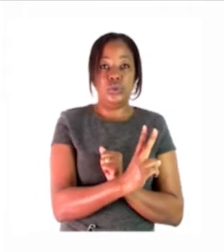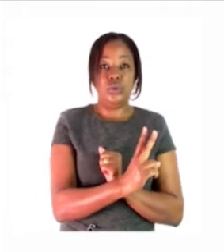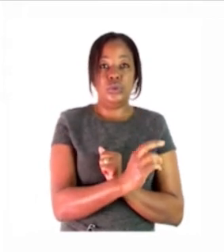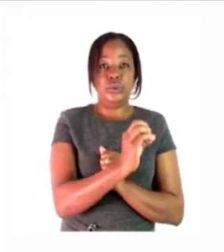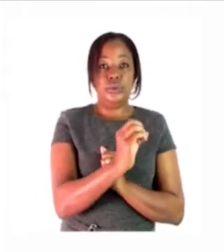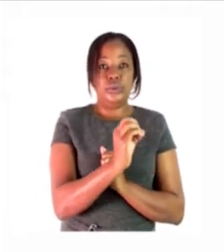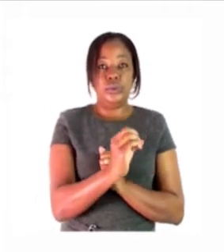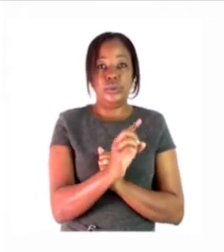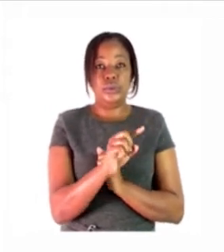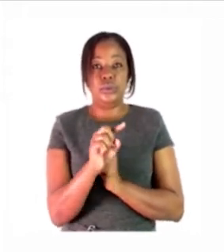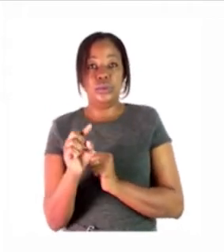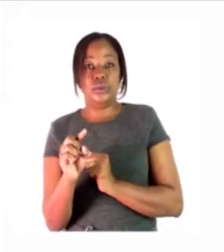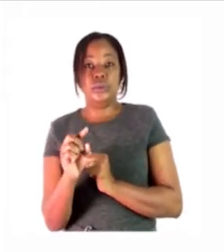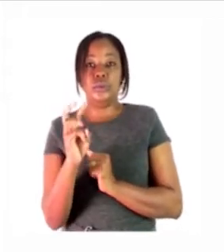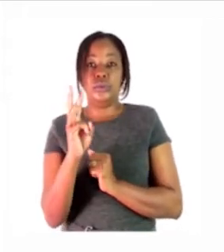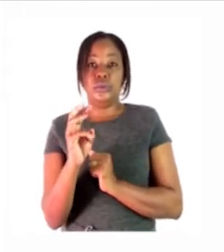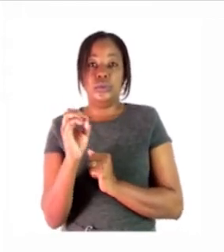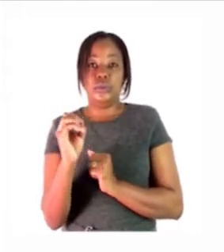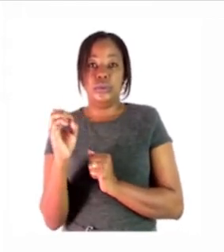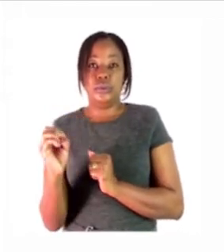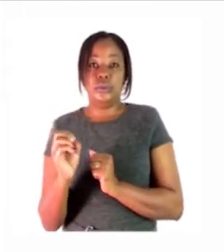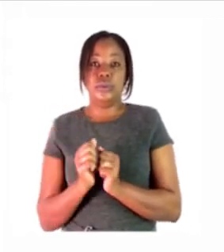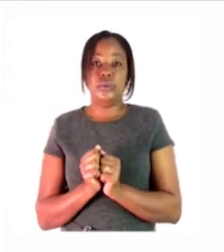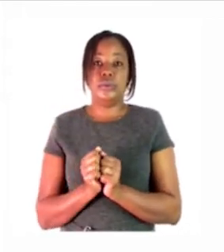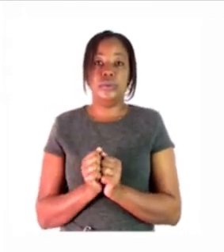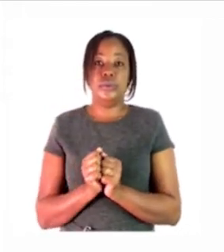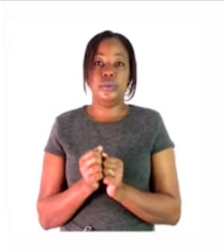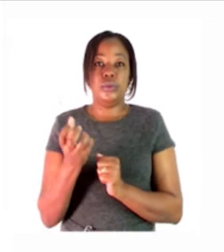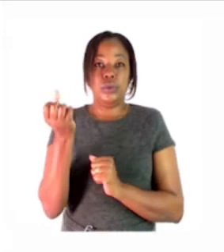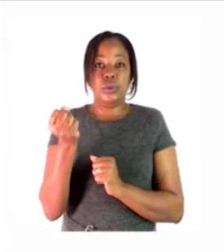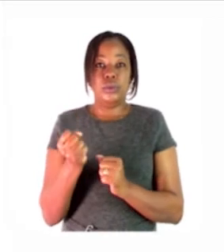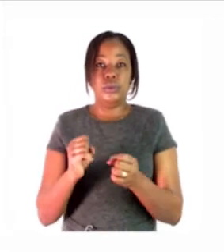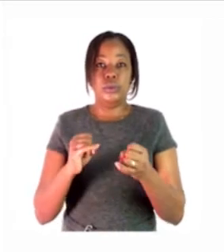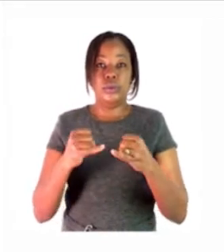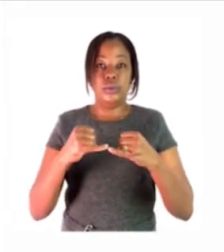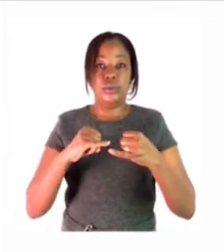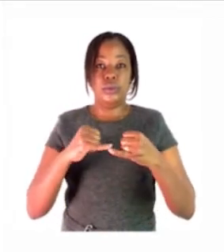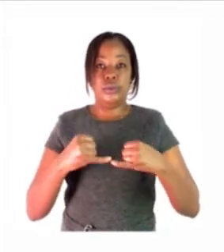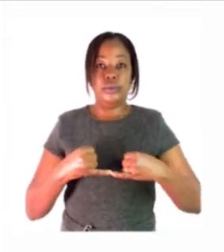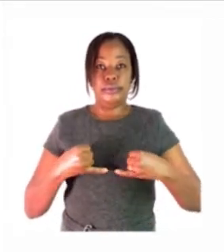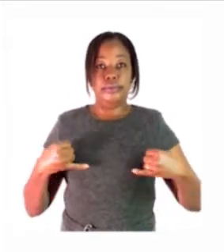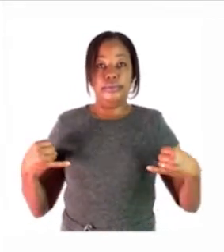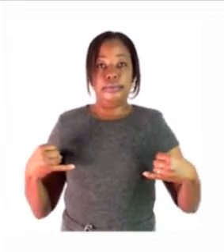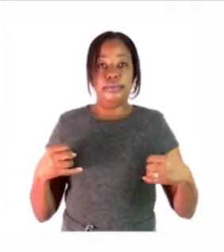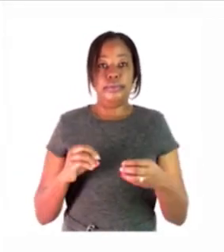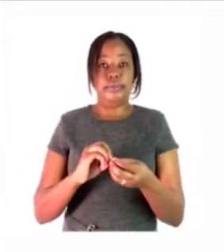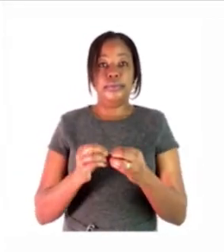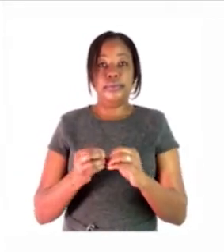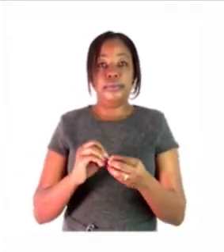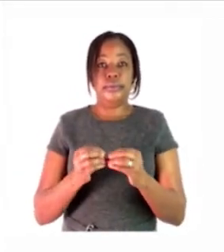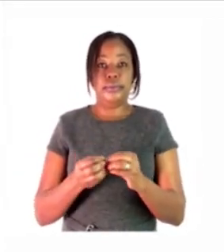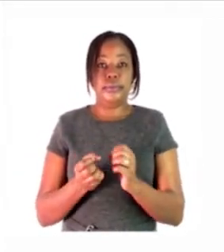to 300. Now we are given a number line. Remember, whenever we are given a number